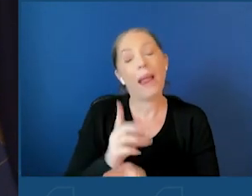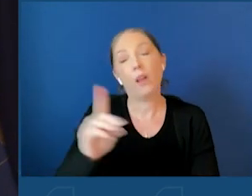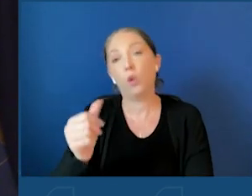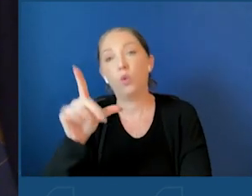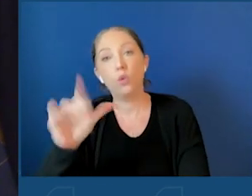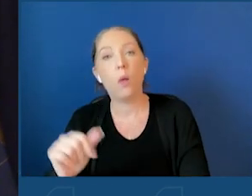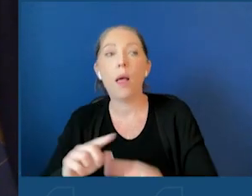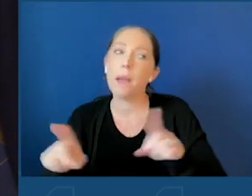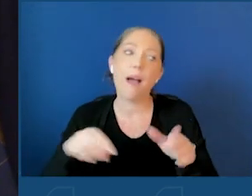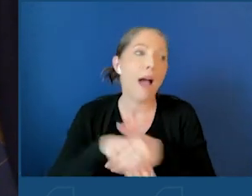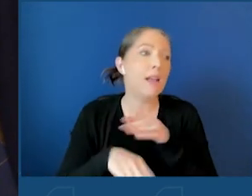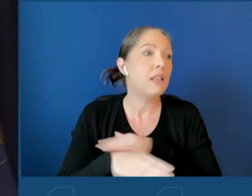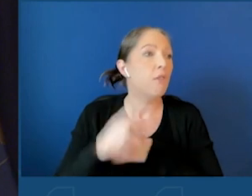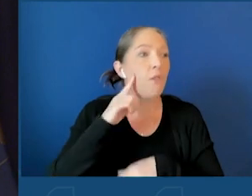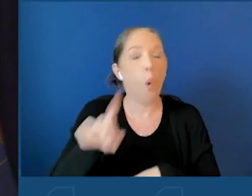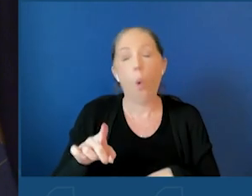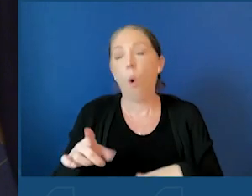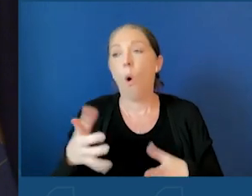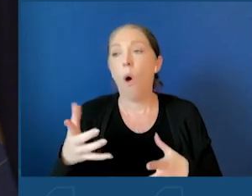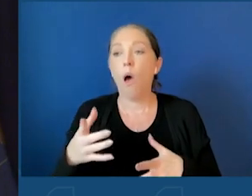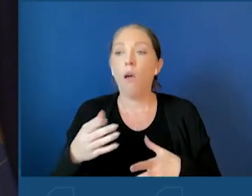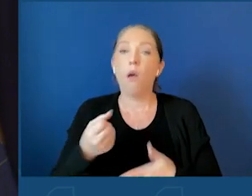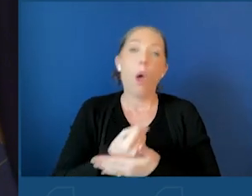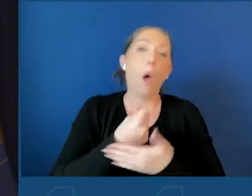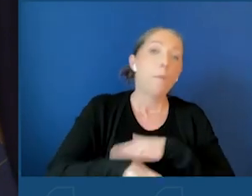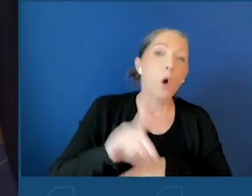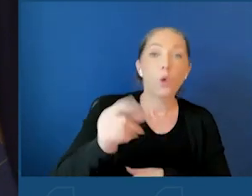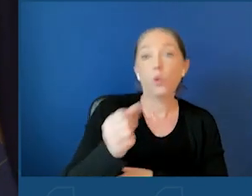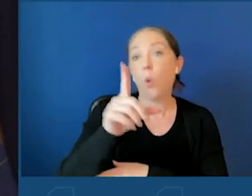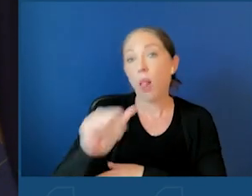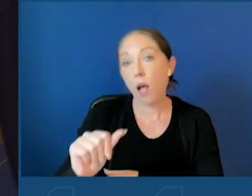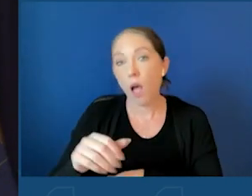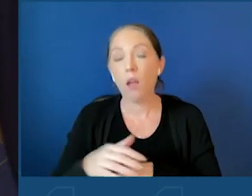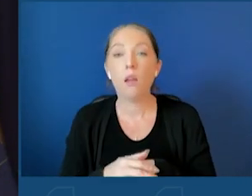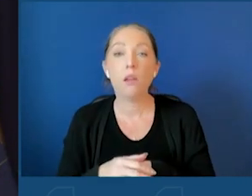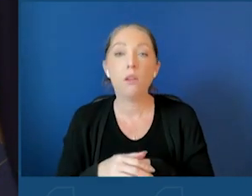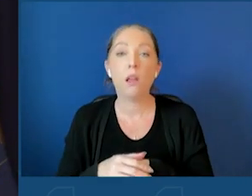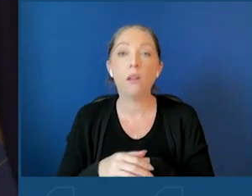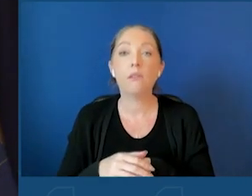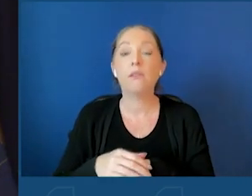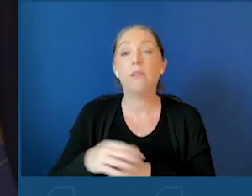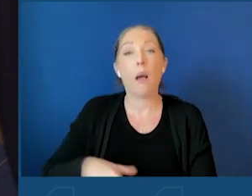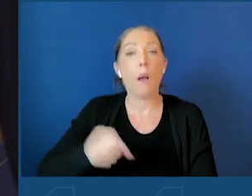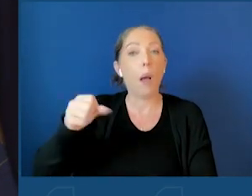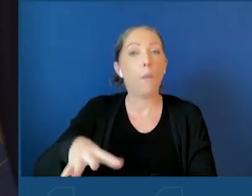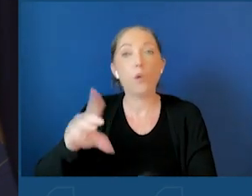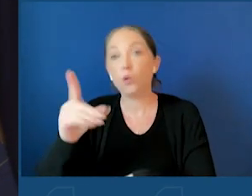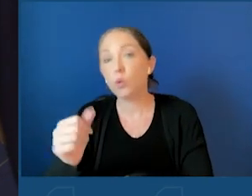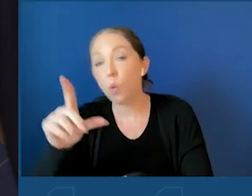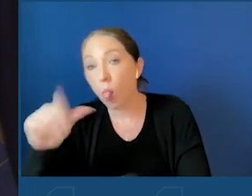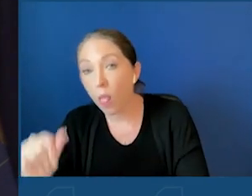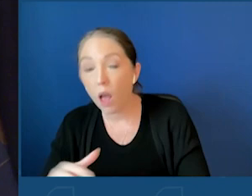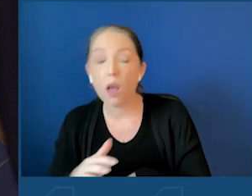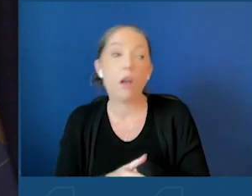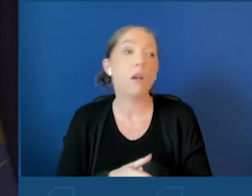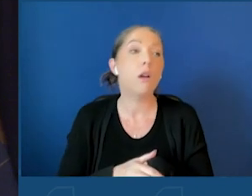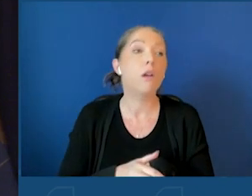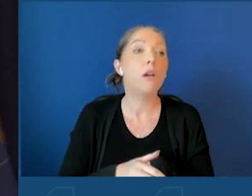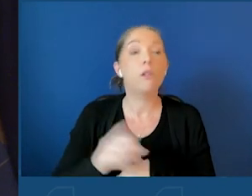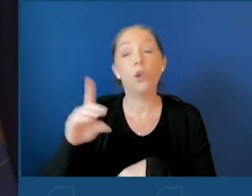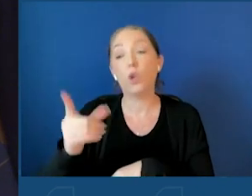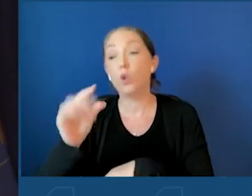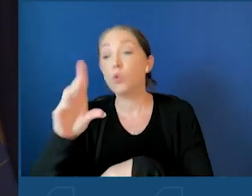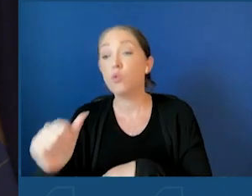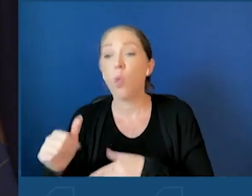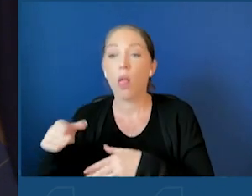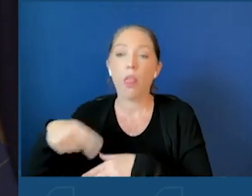access to birth doulas, abortion doulas, doulas that deal with postpartum. We need